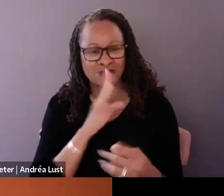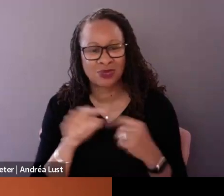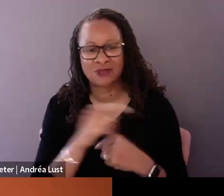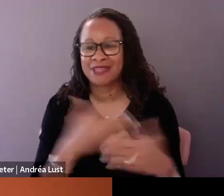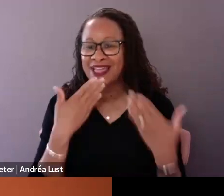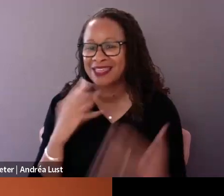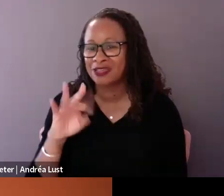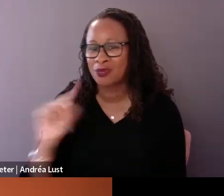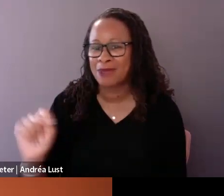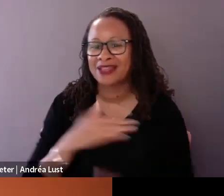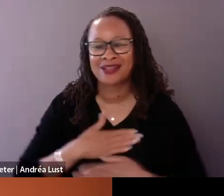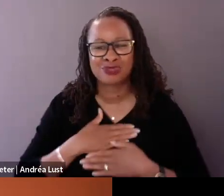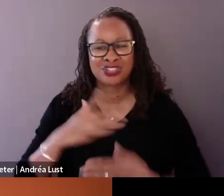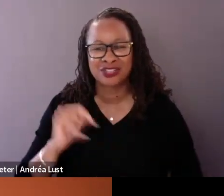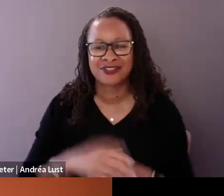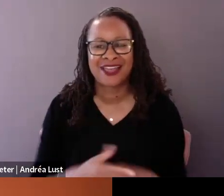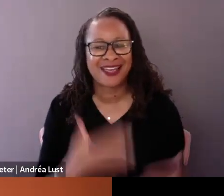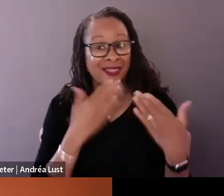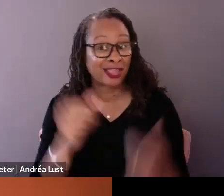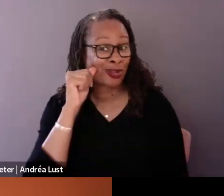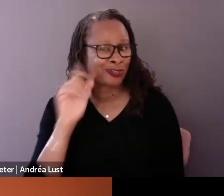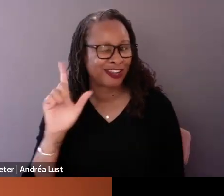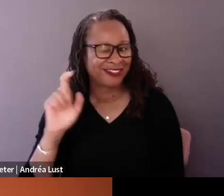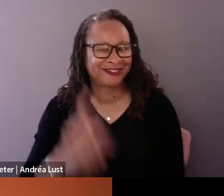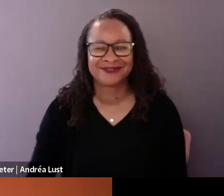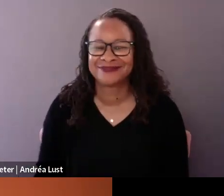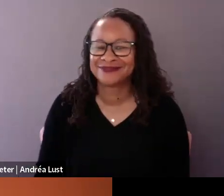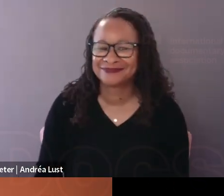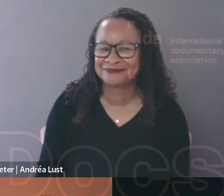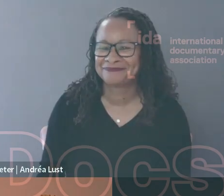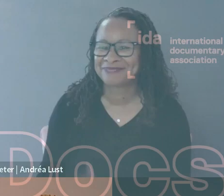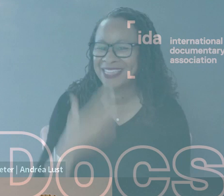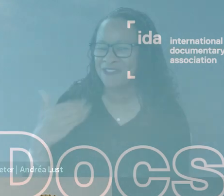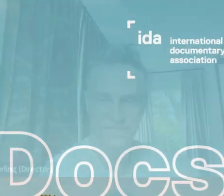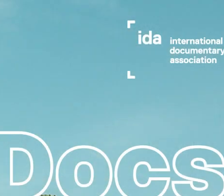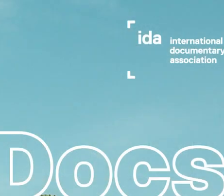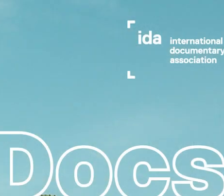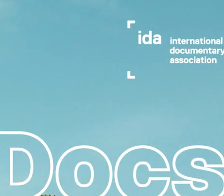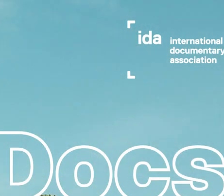Matt. I appreciate it. Thank you, Andrea. Thanks for having me.